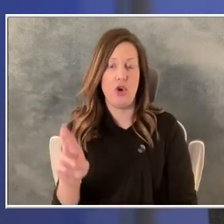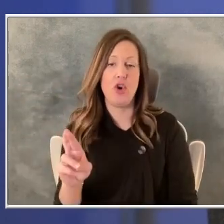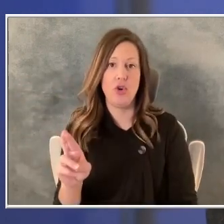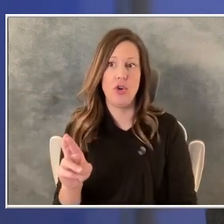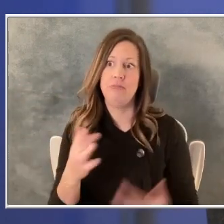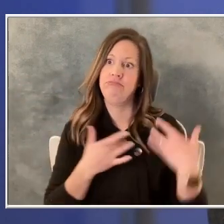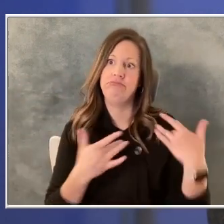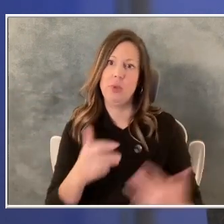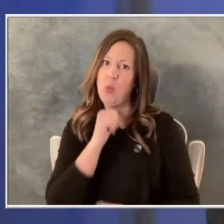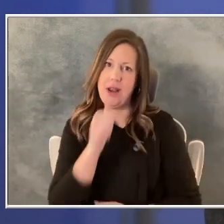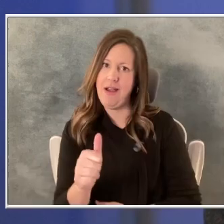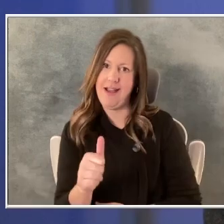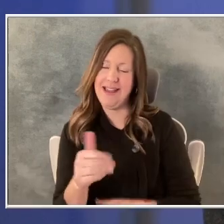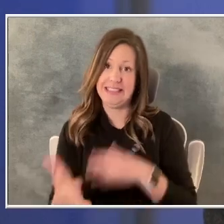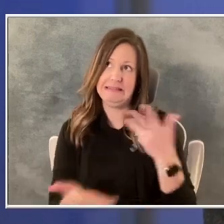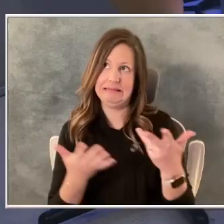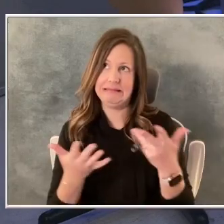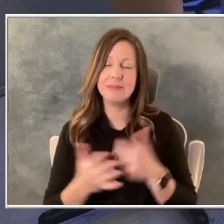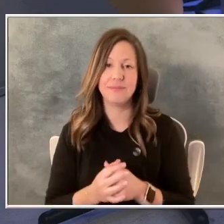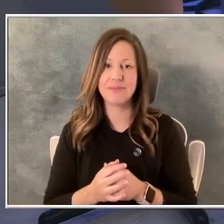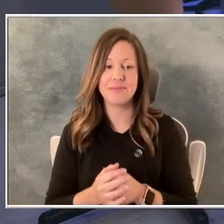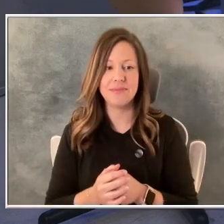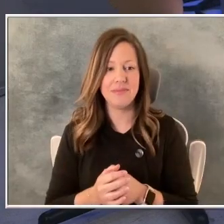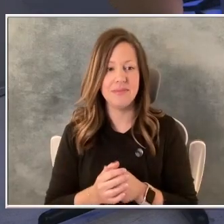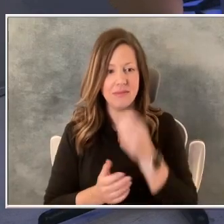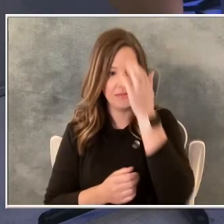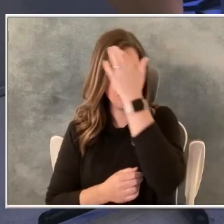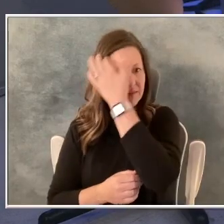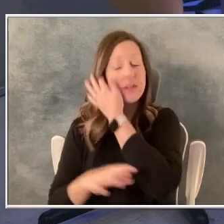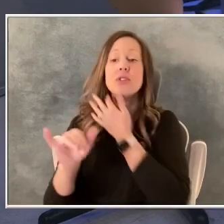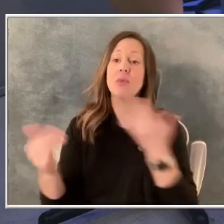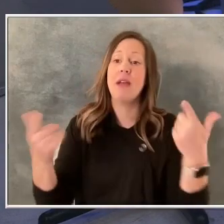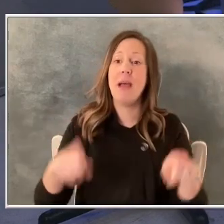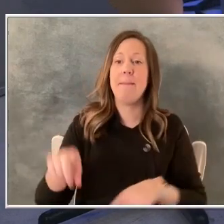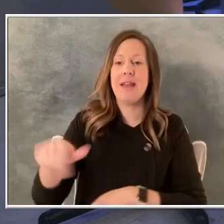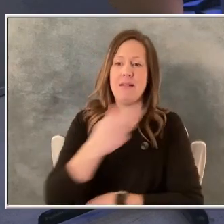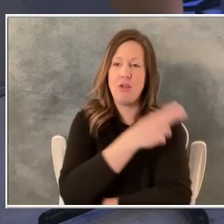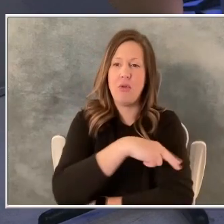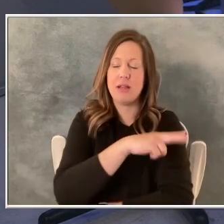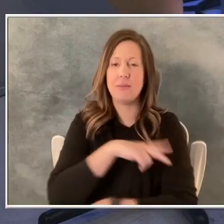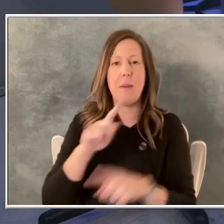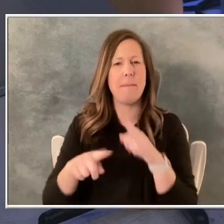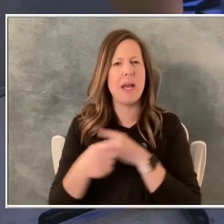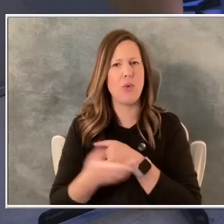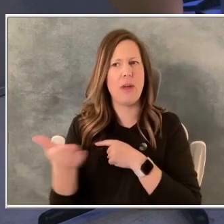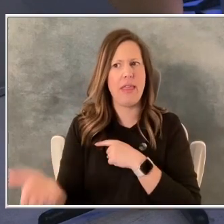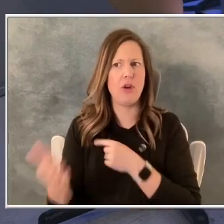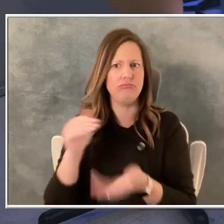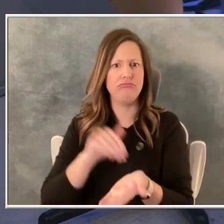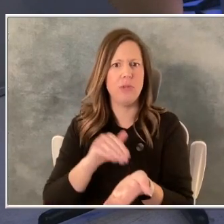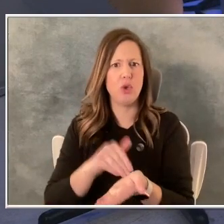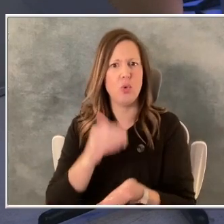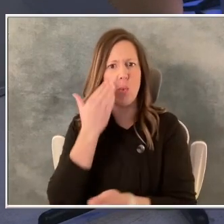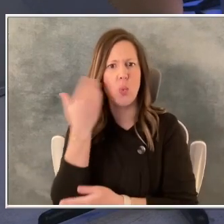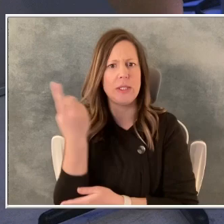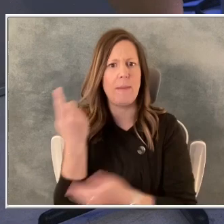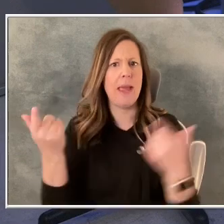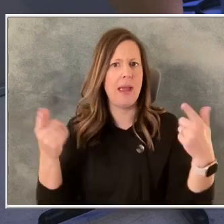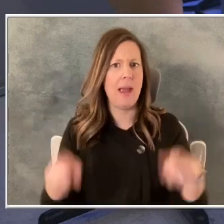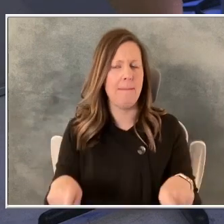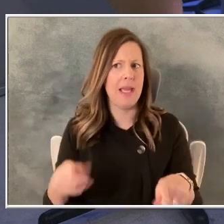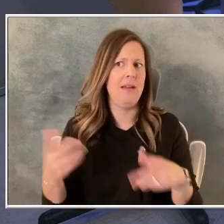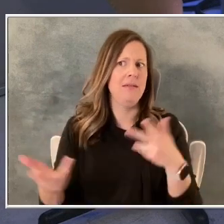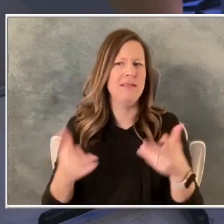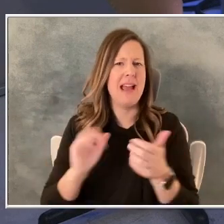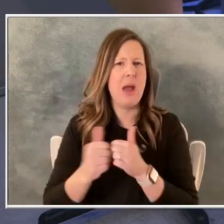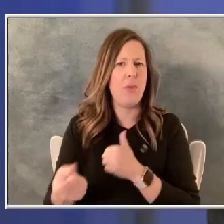do. So this happened at another hospital, but when you were there, what tipped the doctors off that something was going on with your prostate? So they